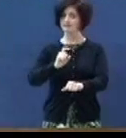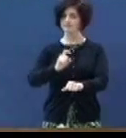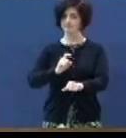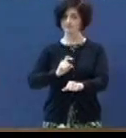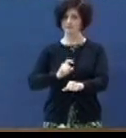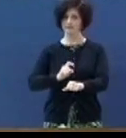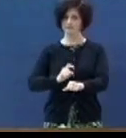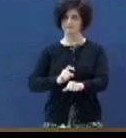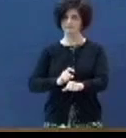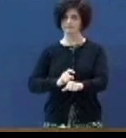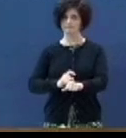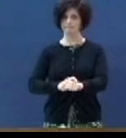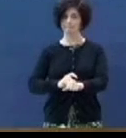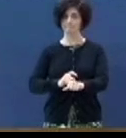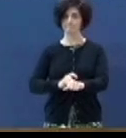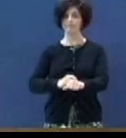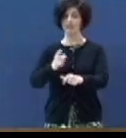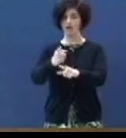time. From